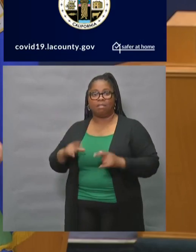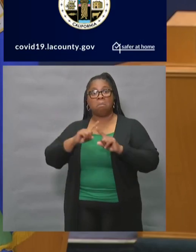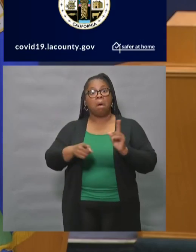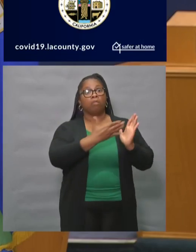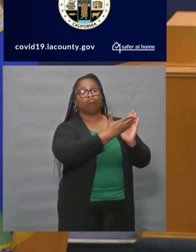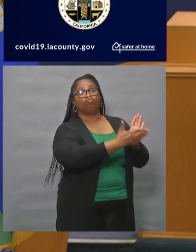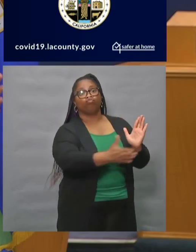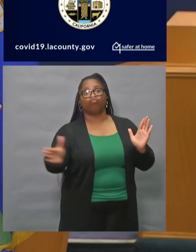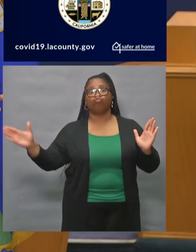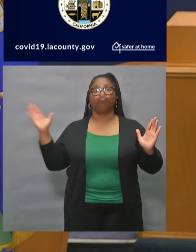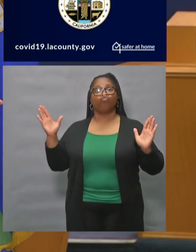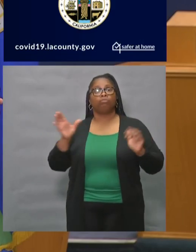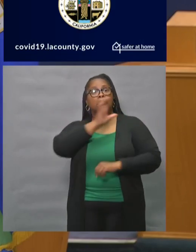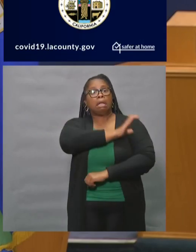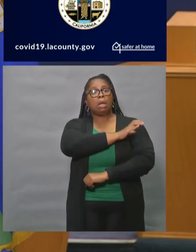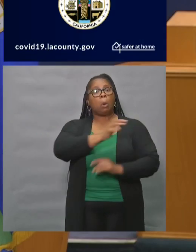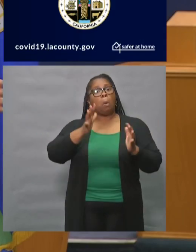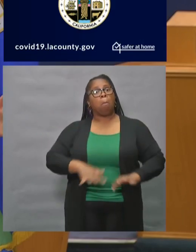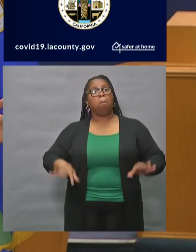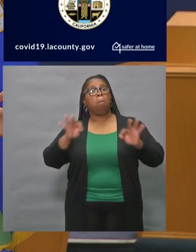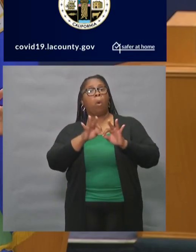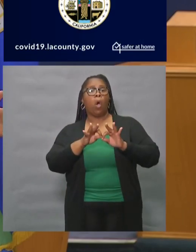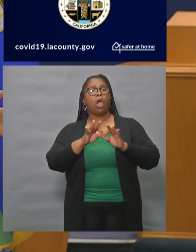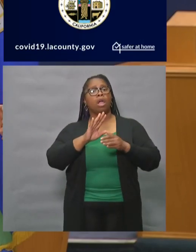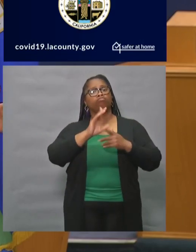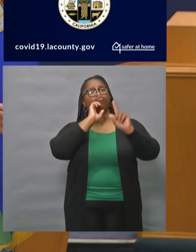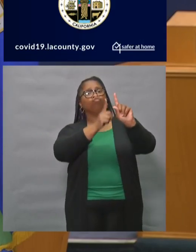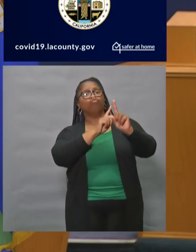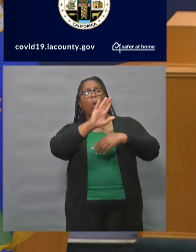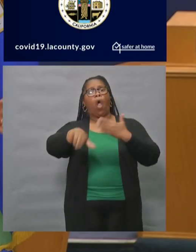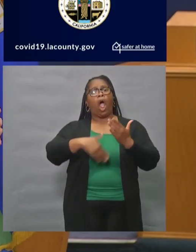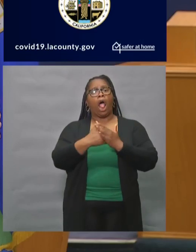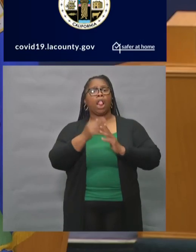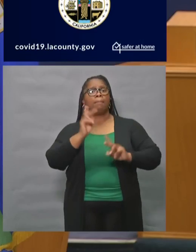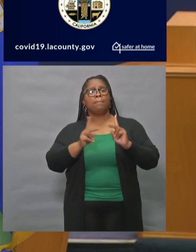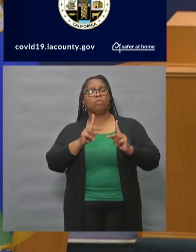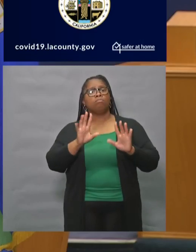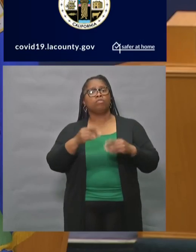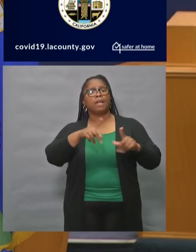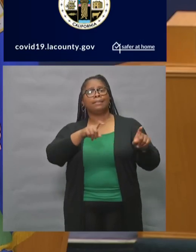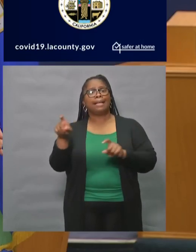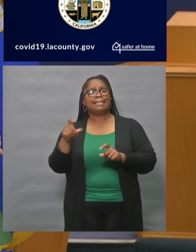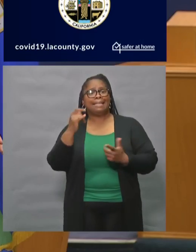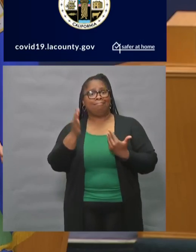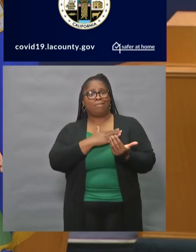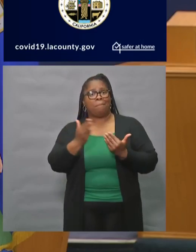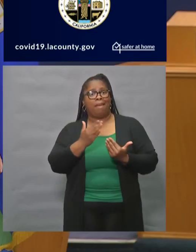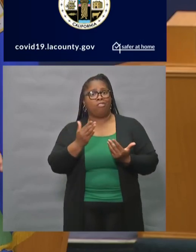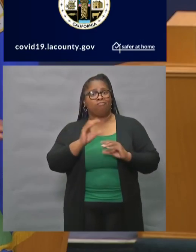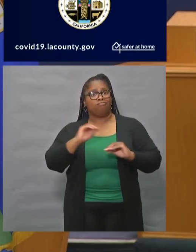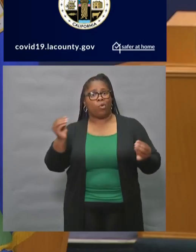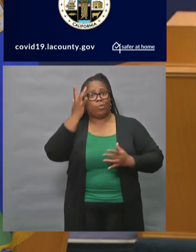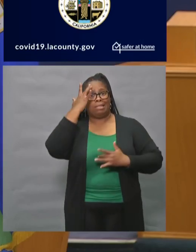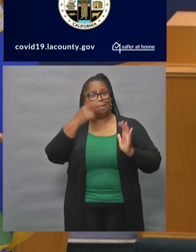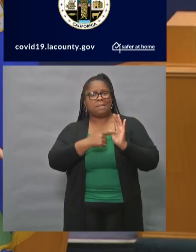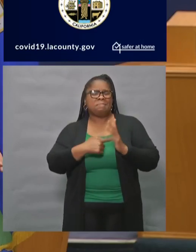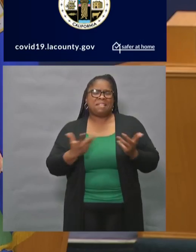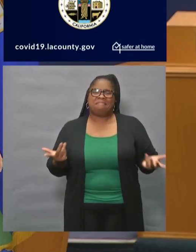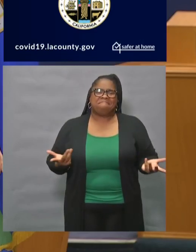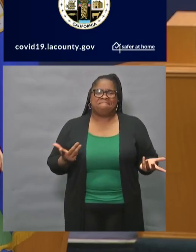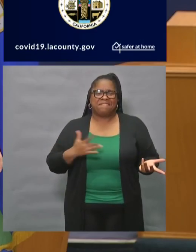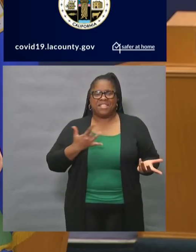be broad clinical value among the whole population for just anyone getting tested if they don't have symptoms. So that's one of the